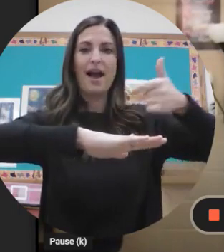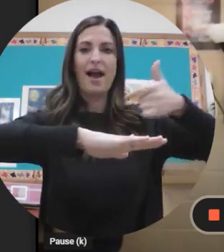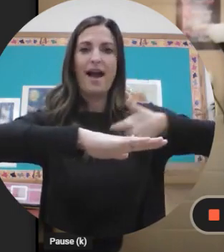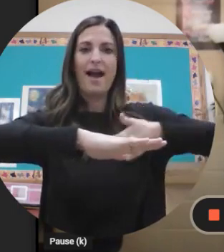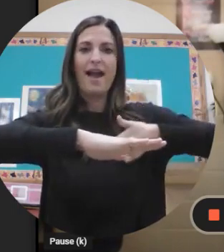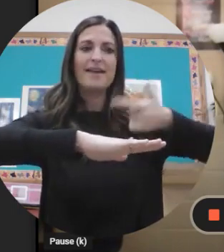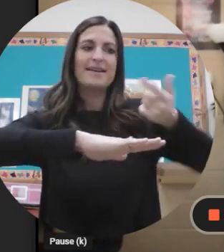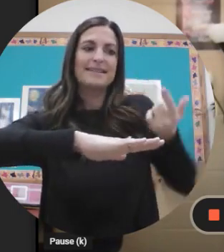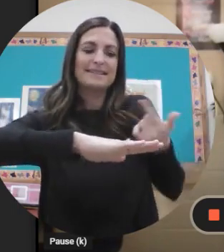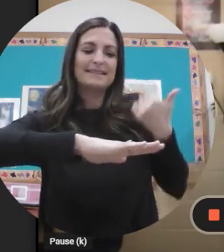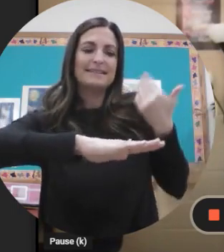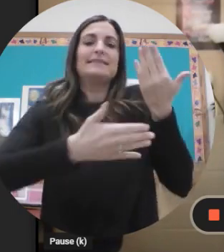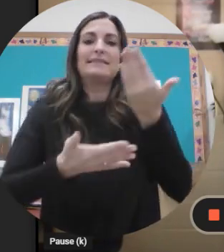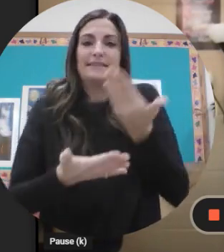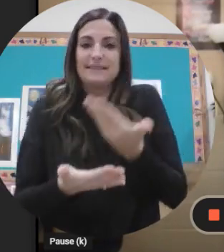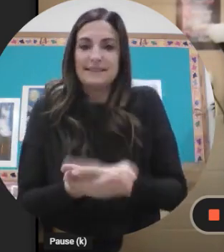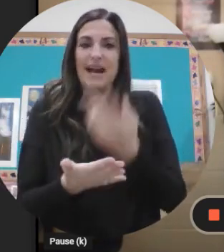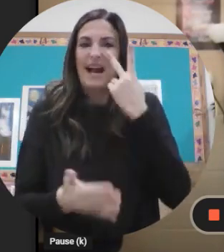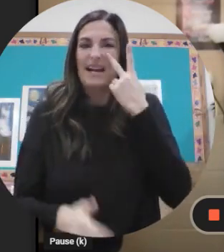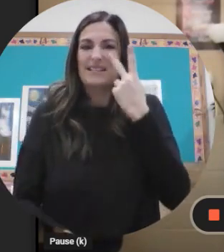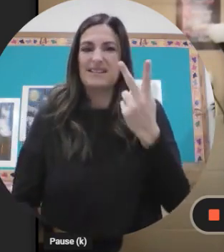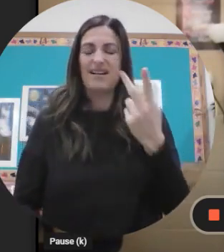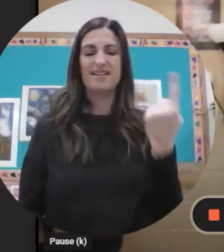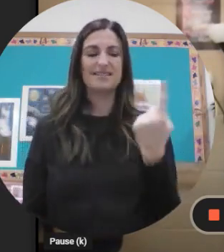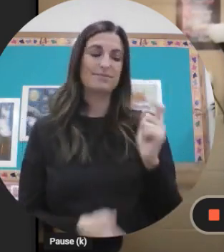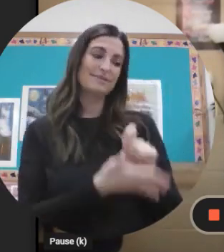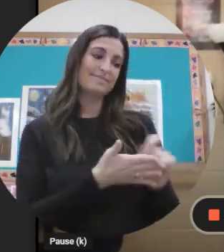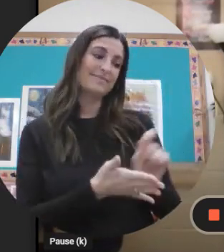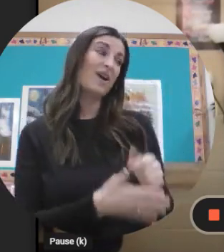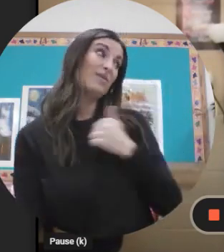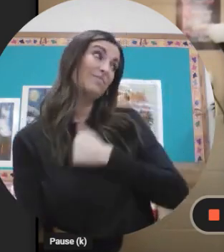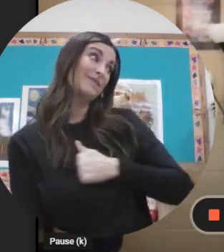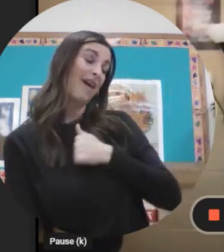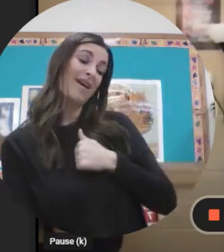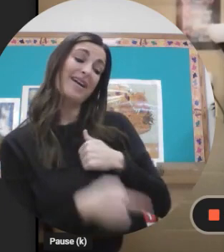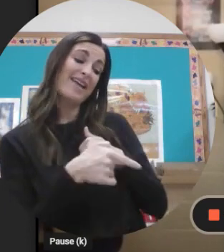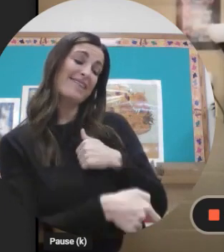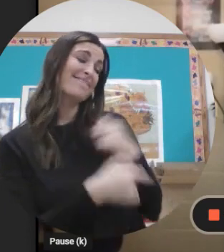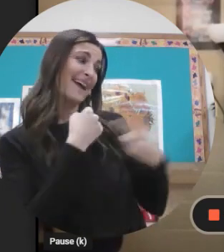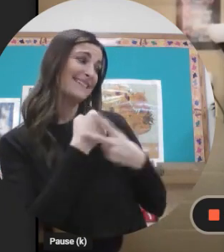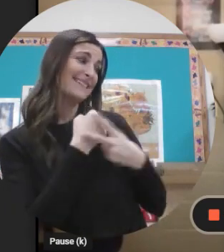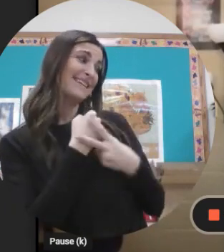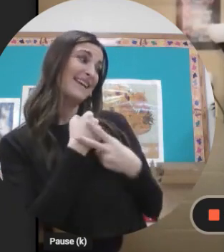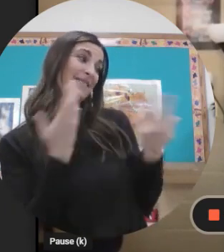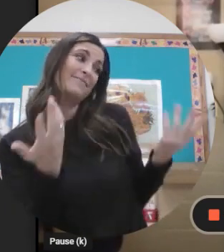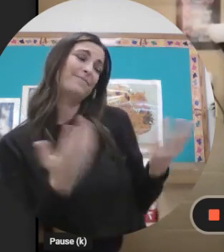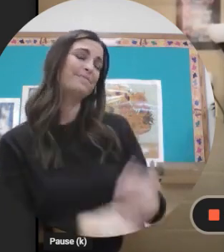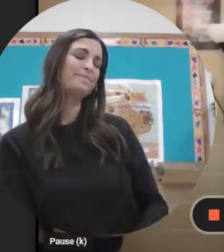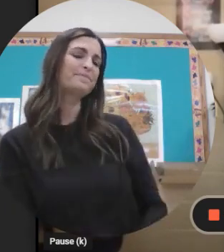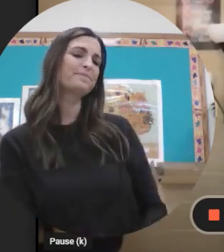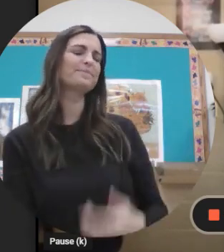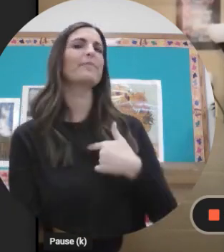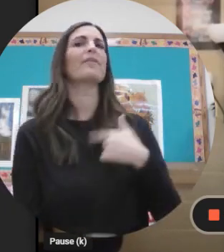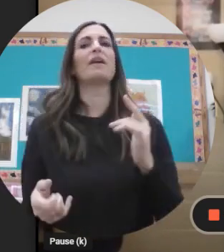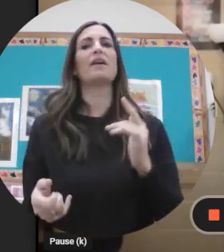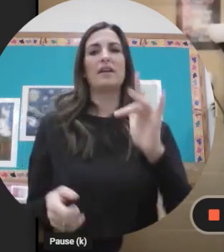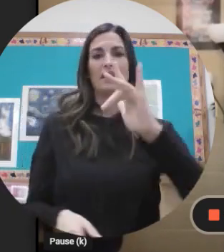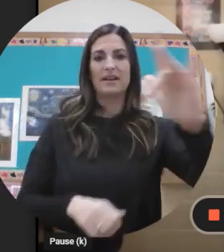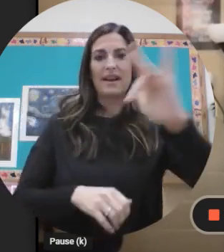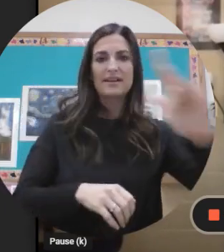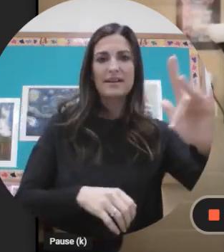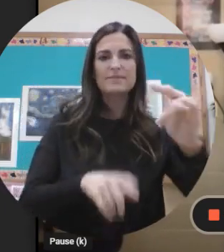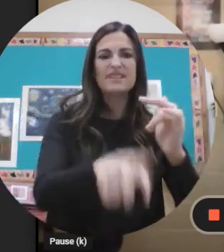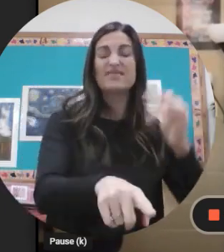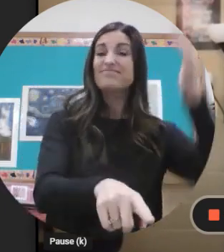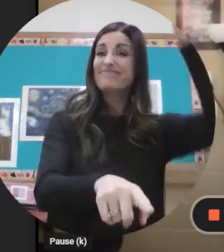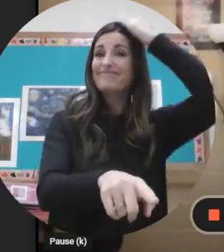there, I saw a notebook on the chair. "Sorry," a girl said, "that seat's saved." The next empty seat had a baseball cap on